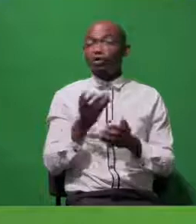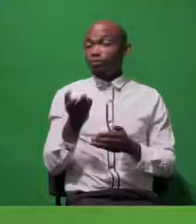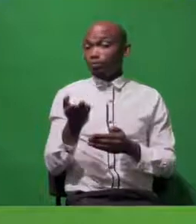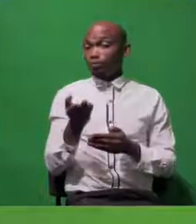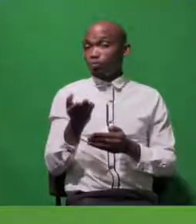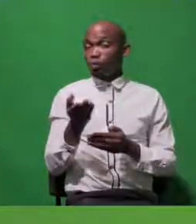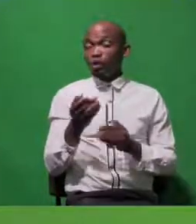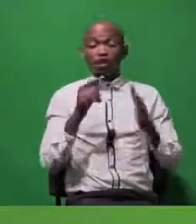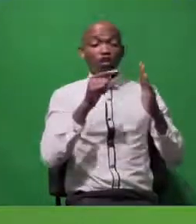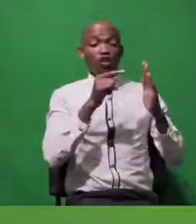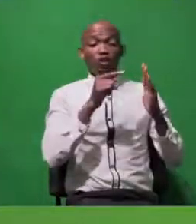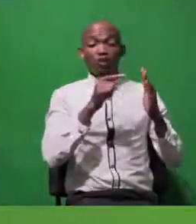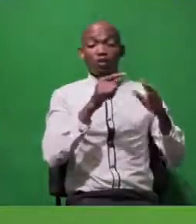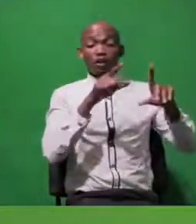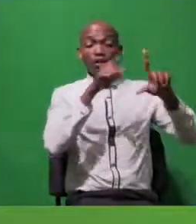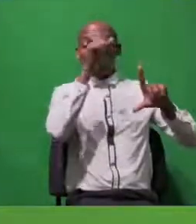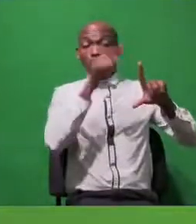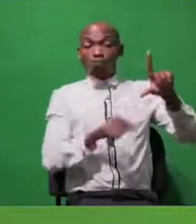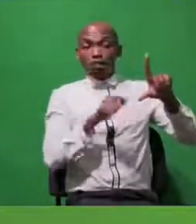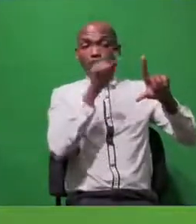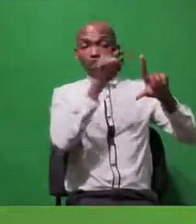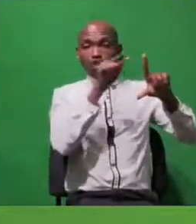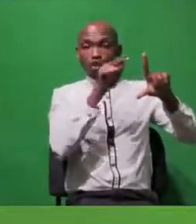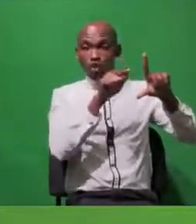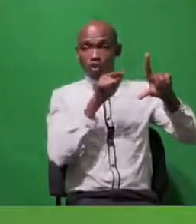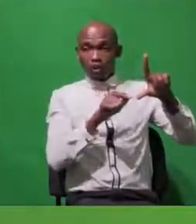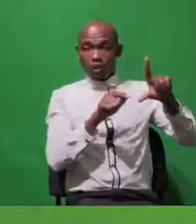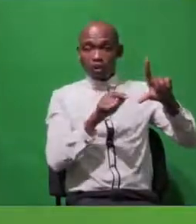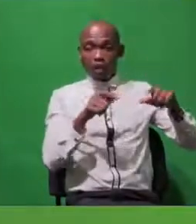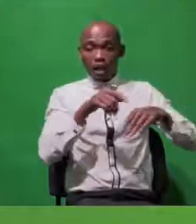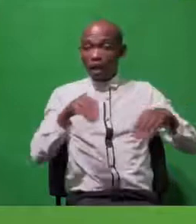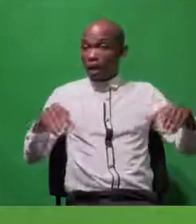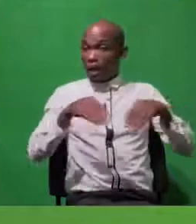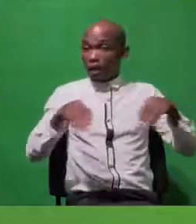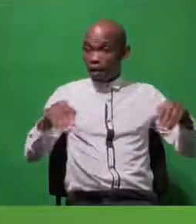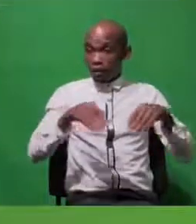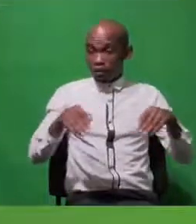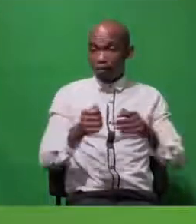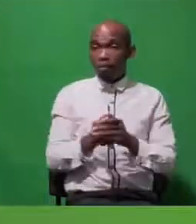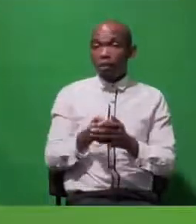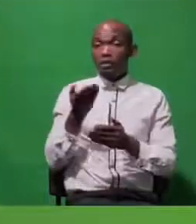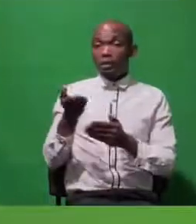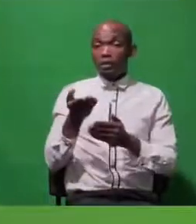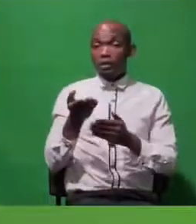the dotted lines, but it can also be written as or represent a mirror.